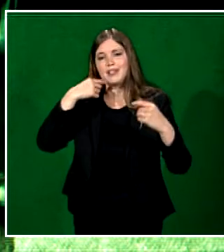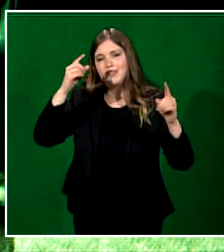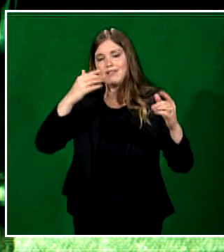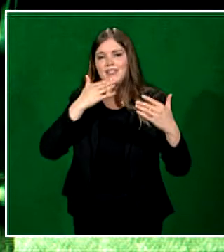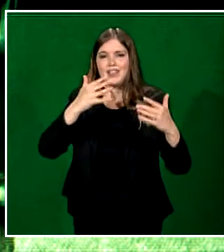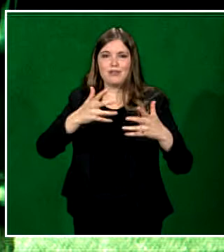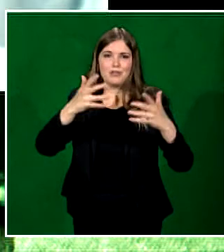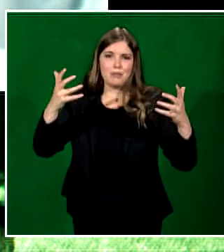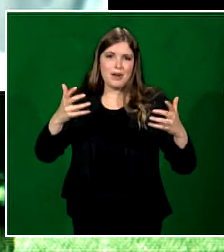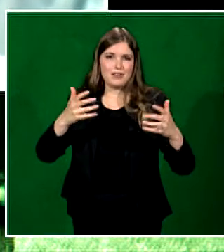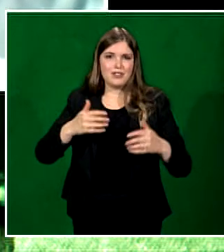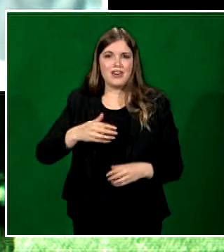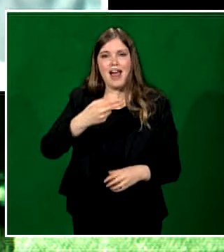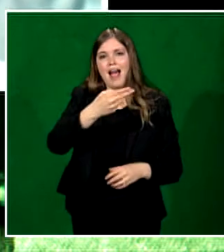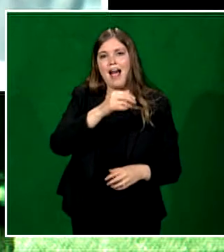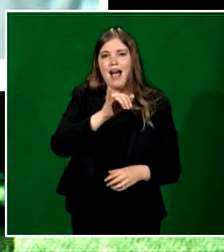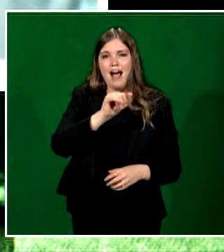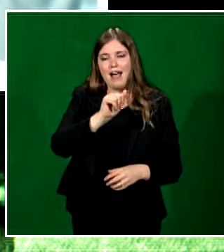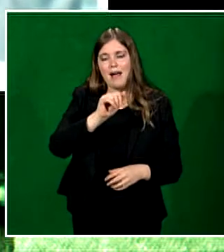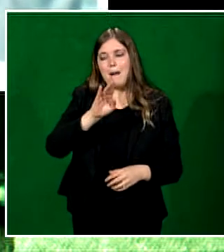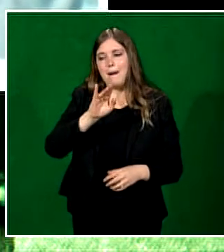Bioplastics.